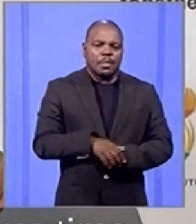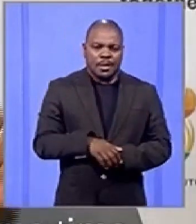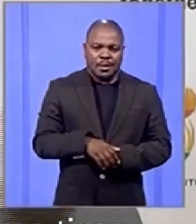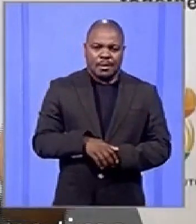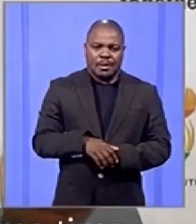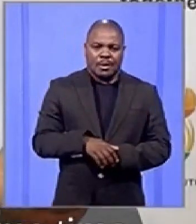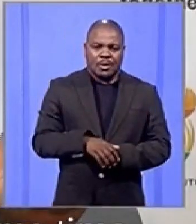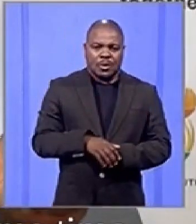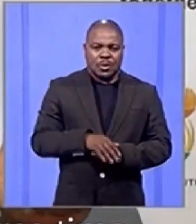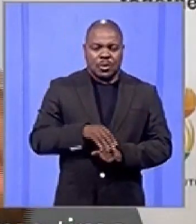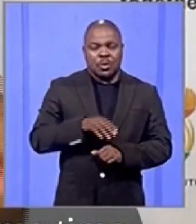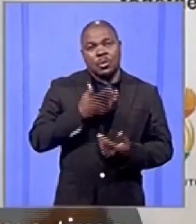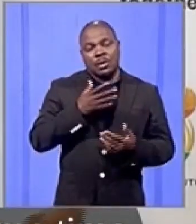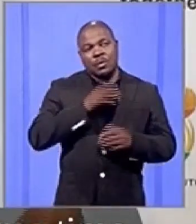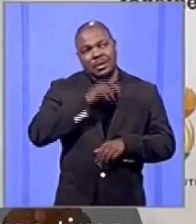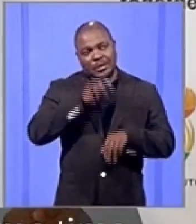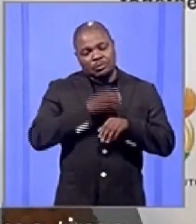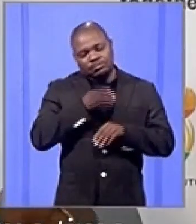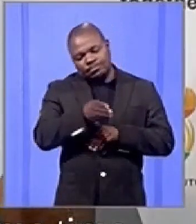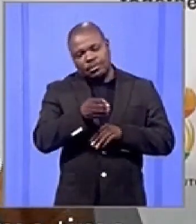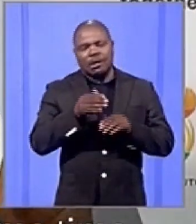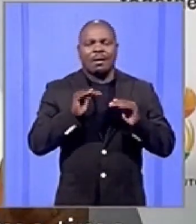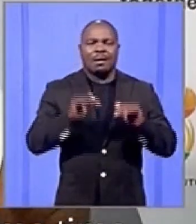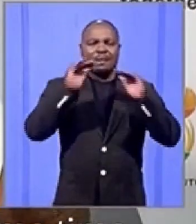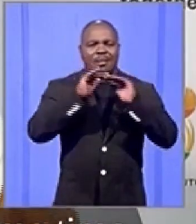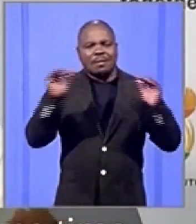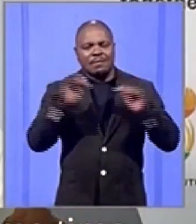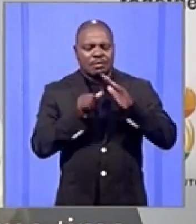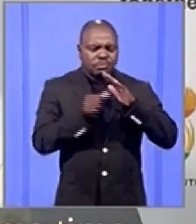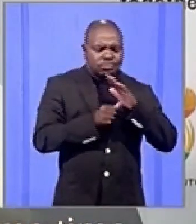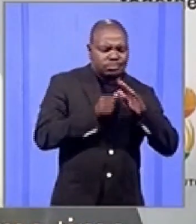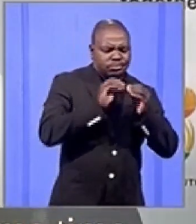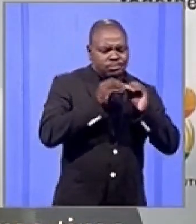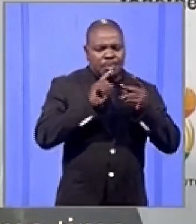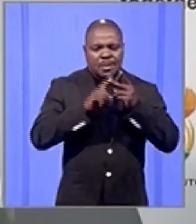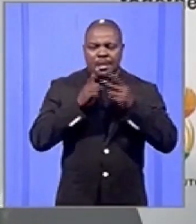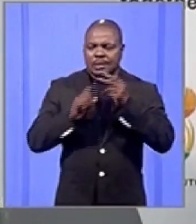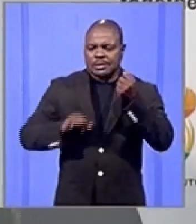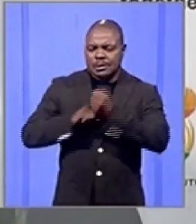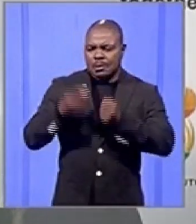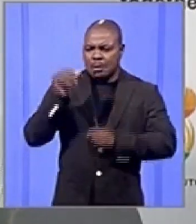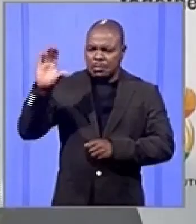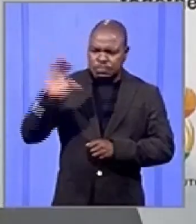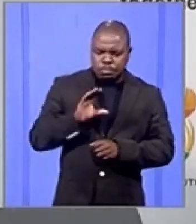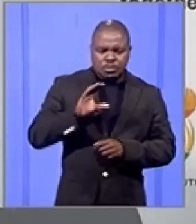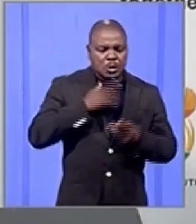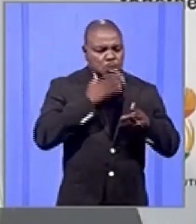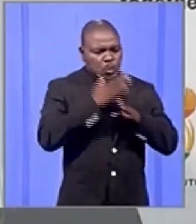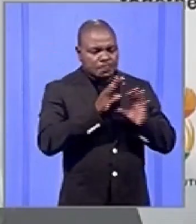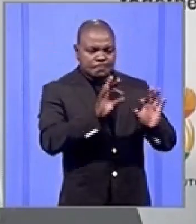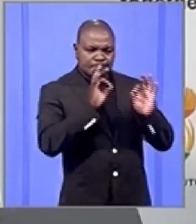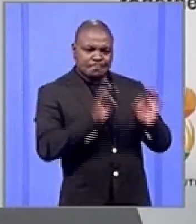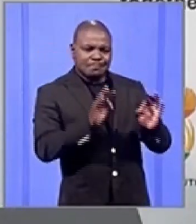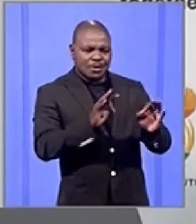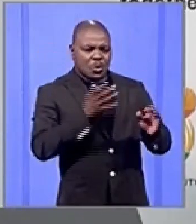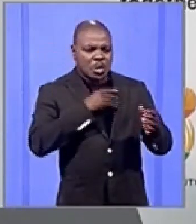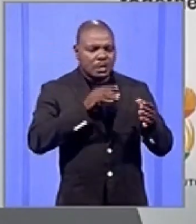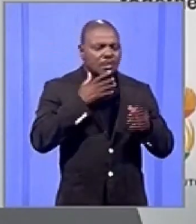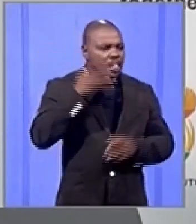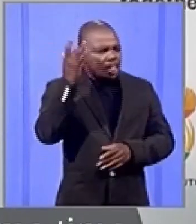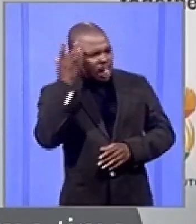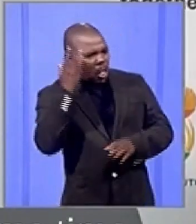to be heightened levels of planned maintenance. We have received fiscal support. We do things right. Don't cut the corners. Make sure